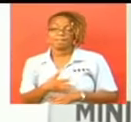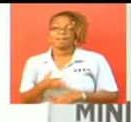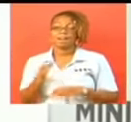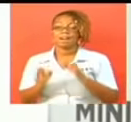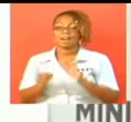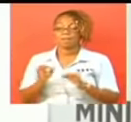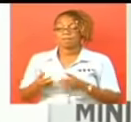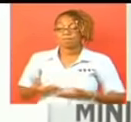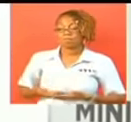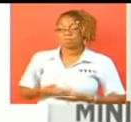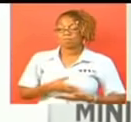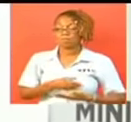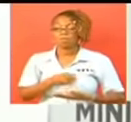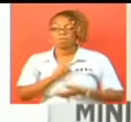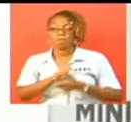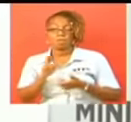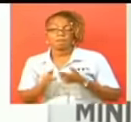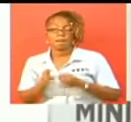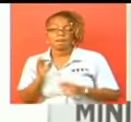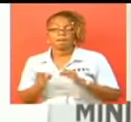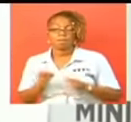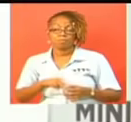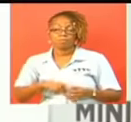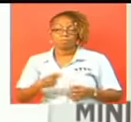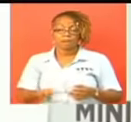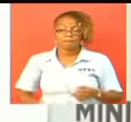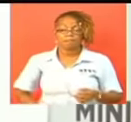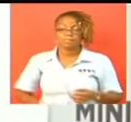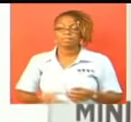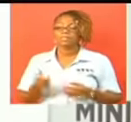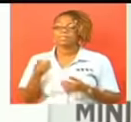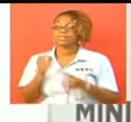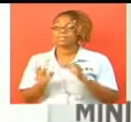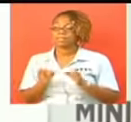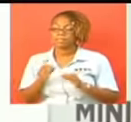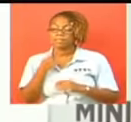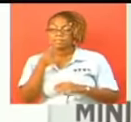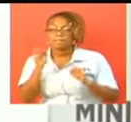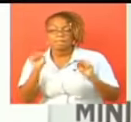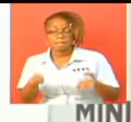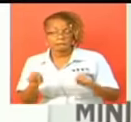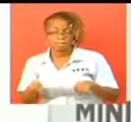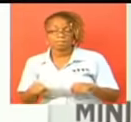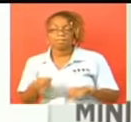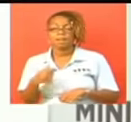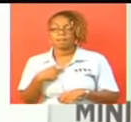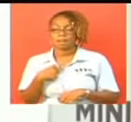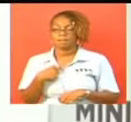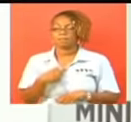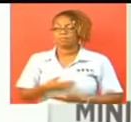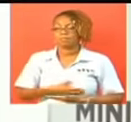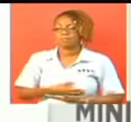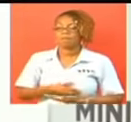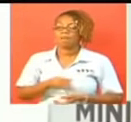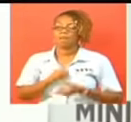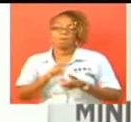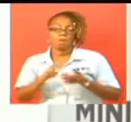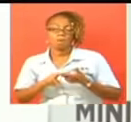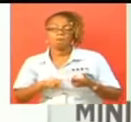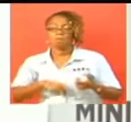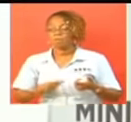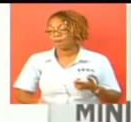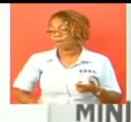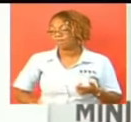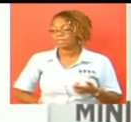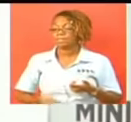pregnant. So if you say you are breastfeeding or currently pregnant, you are now said, okay, you're no longer eligible and you are